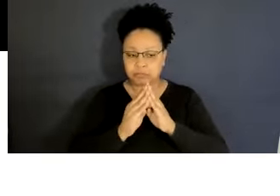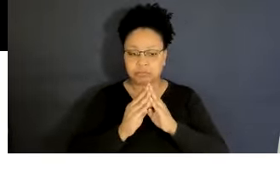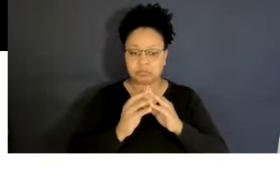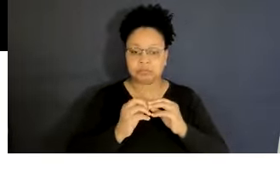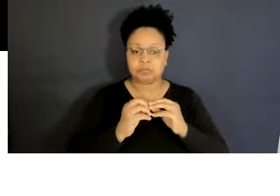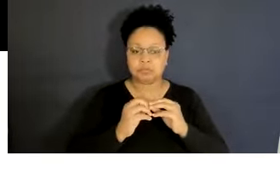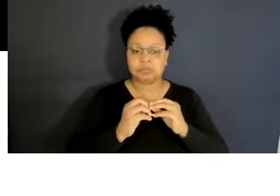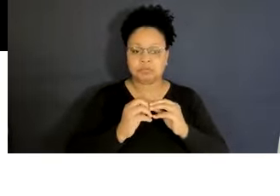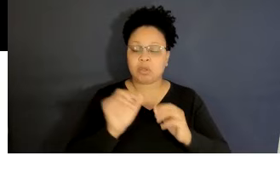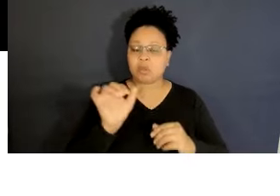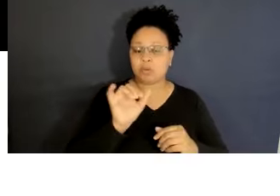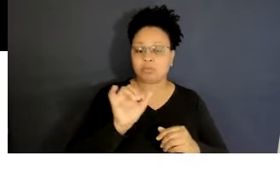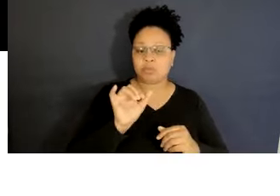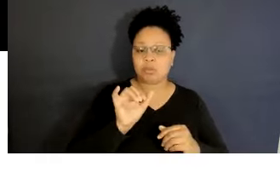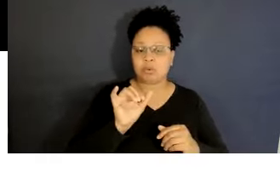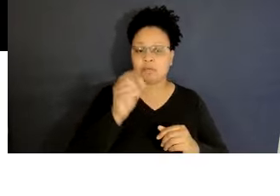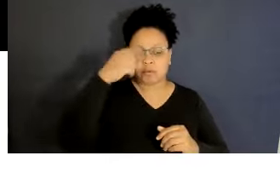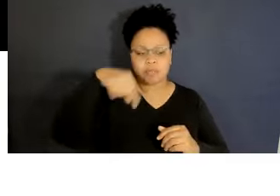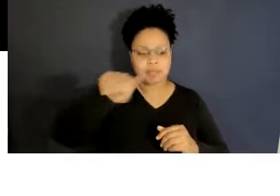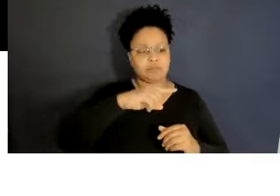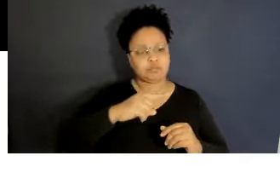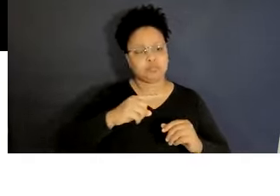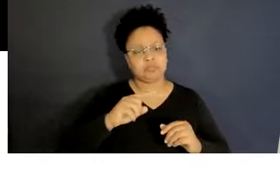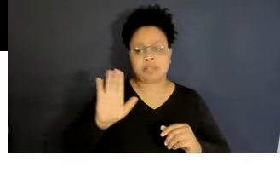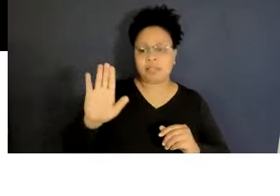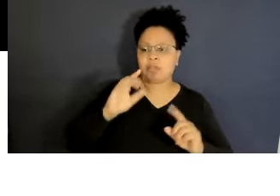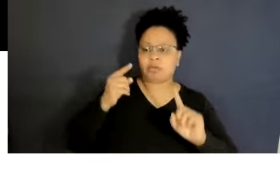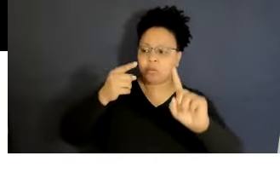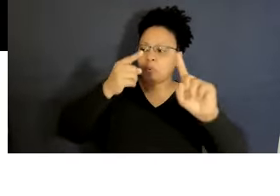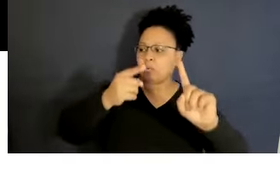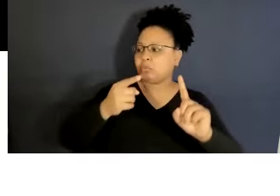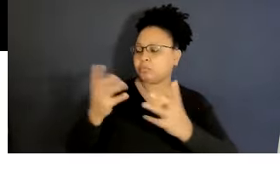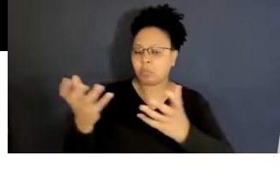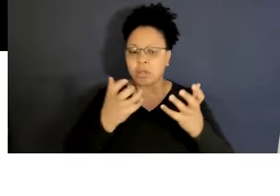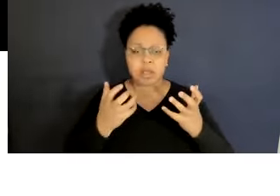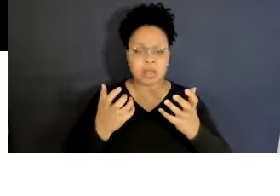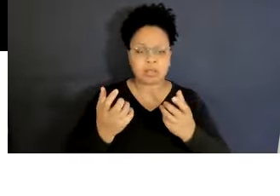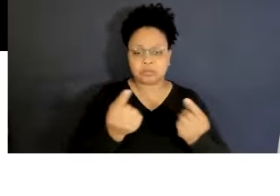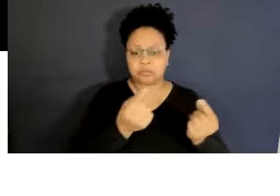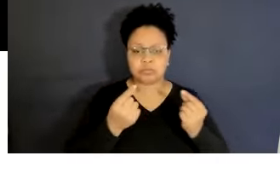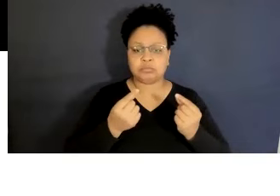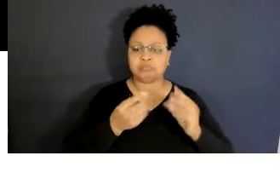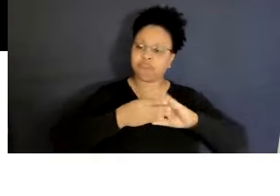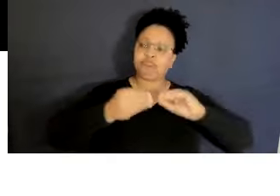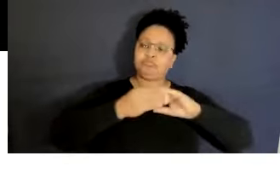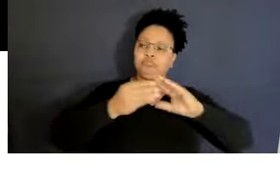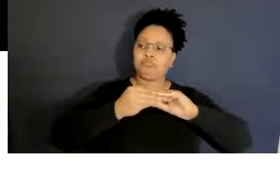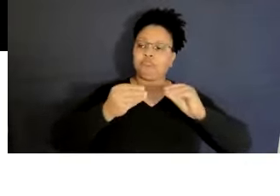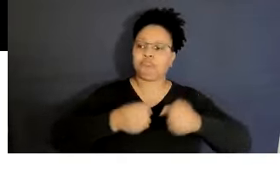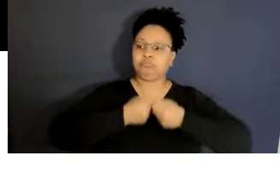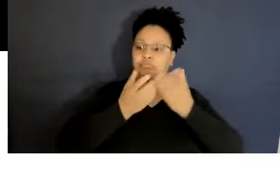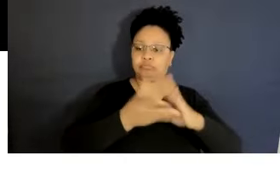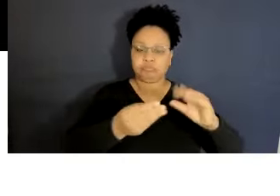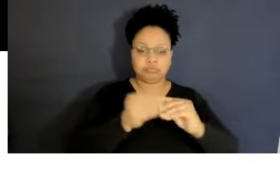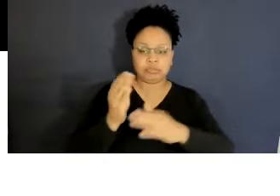and to let their voices be known. our coalition here